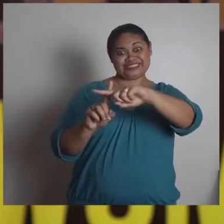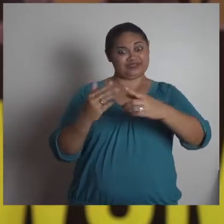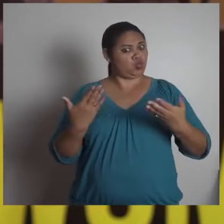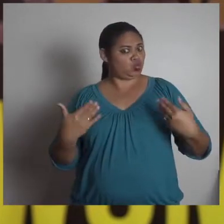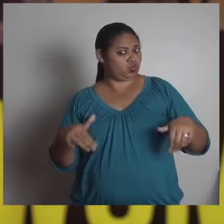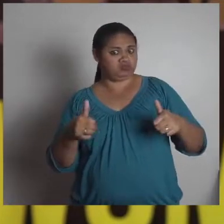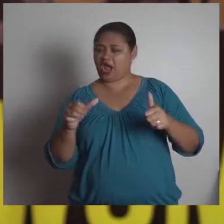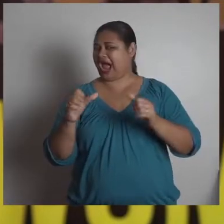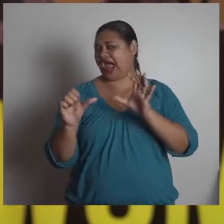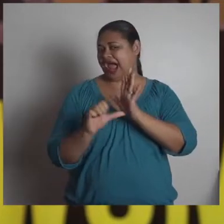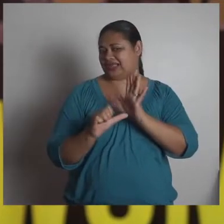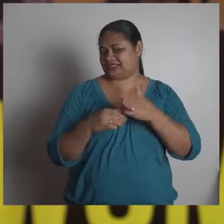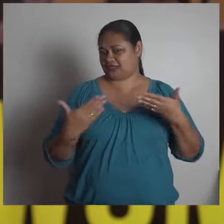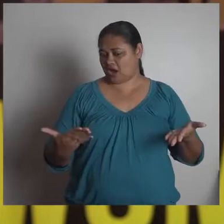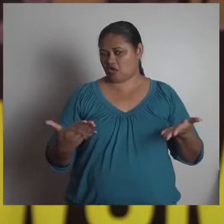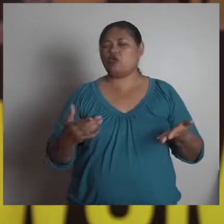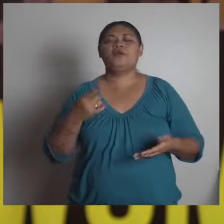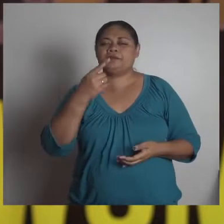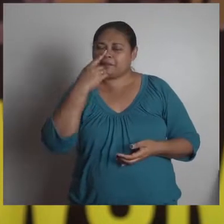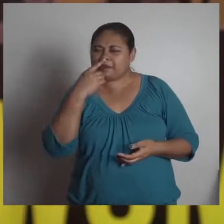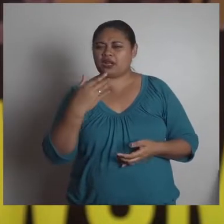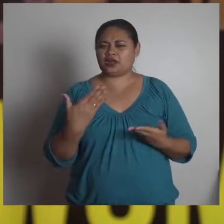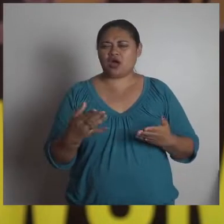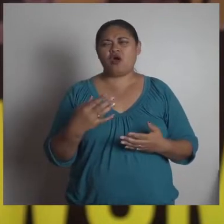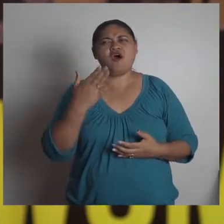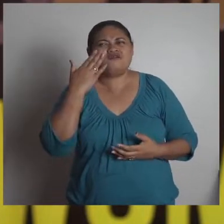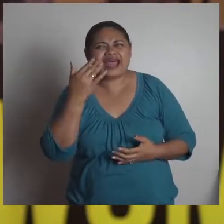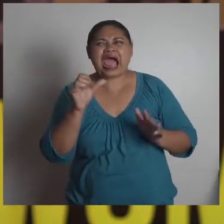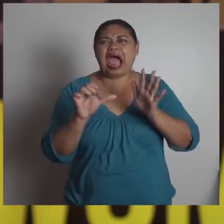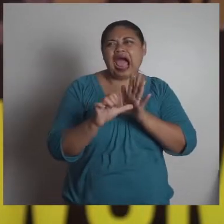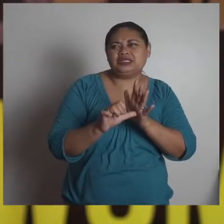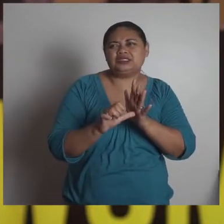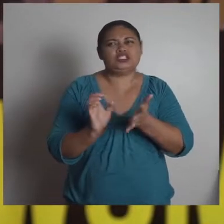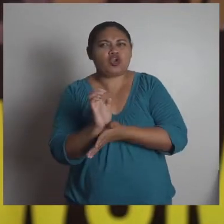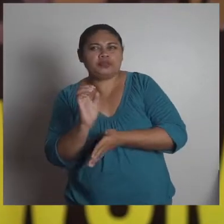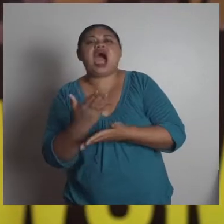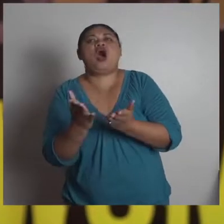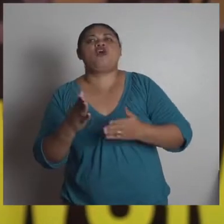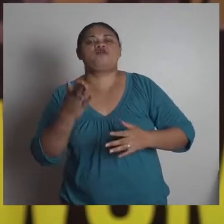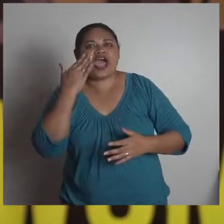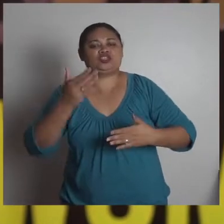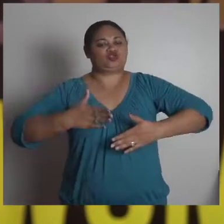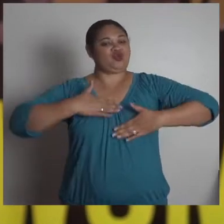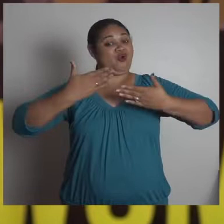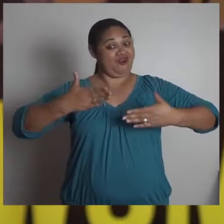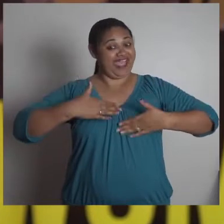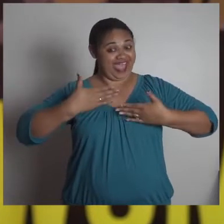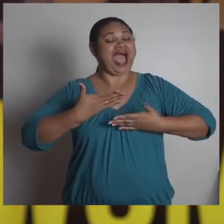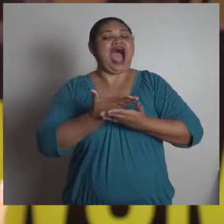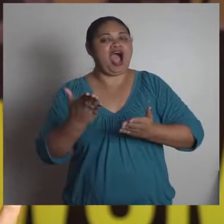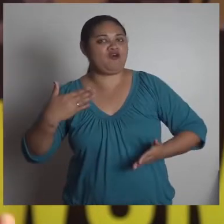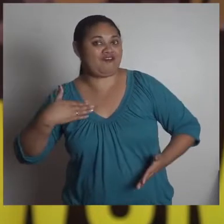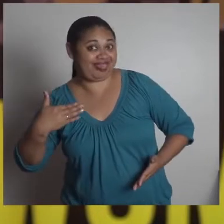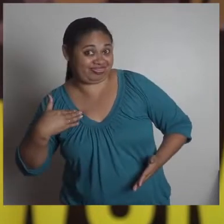kind of narrative, the positive narrative, is very, very hard now, because people are finding it hard in terms of economics